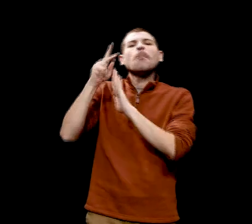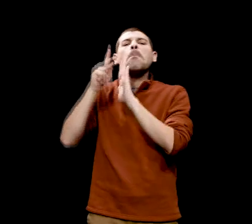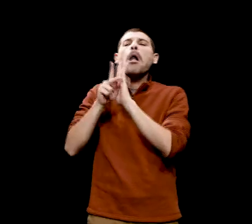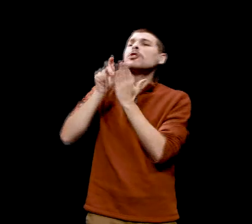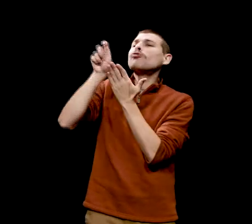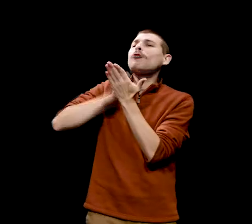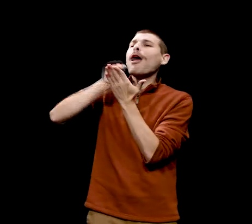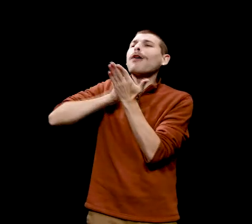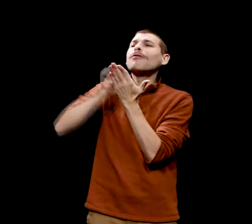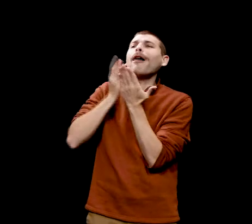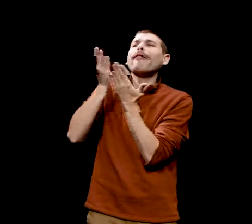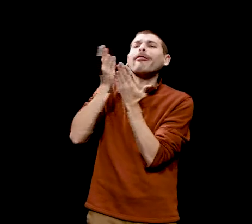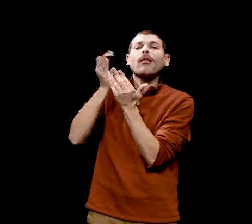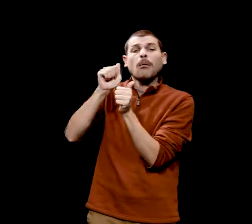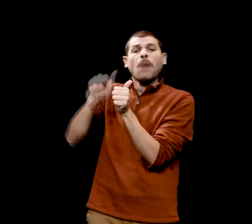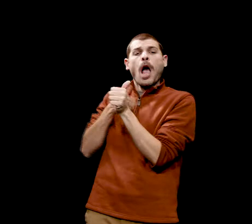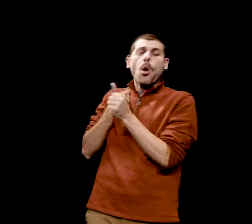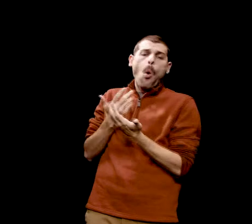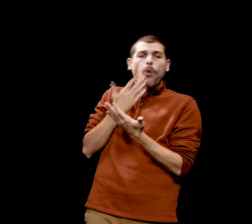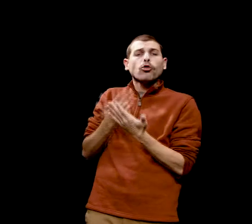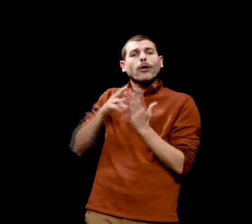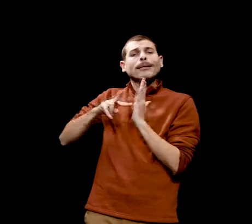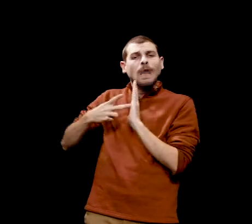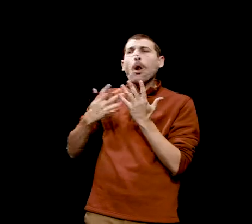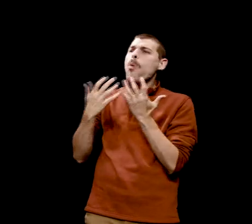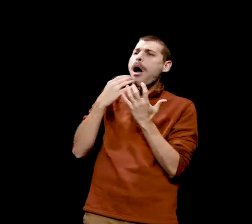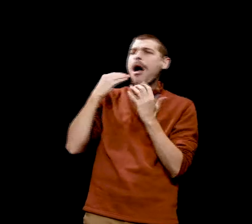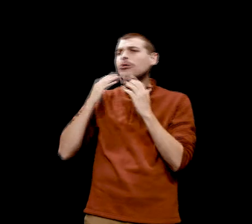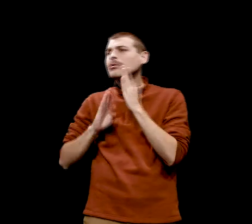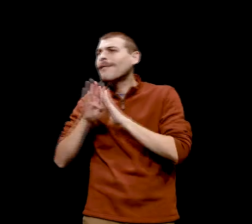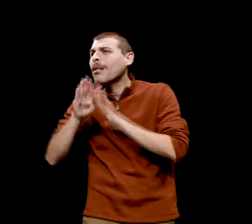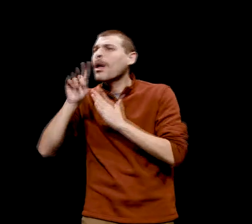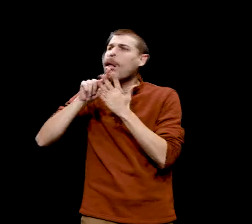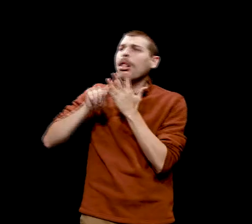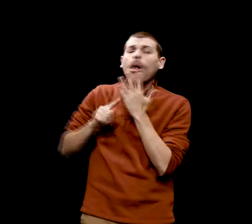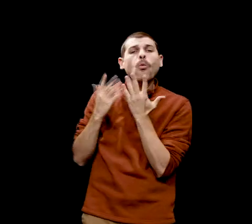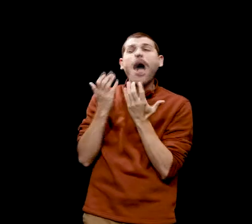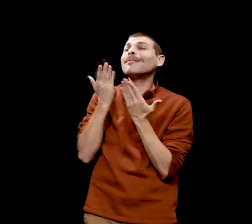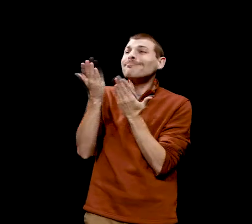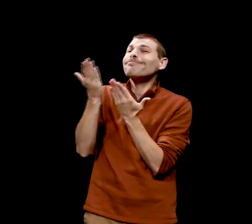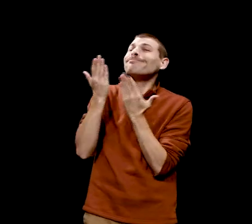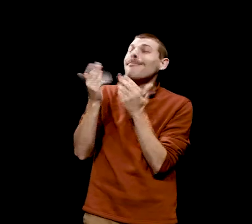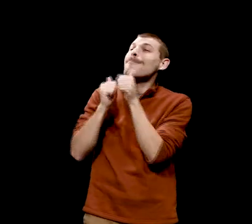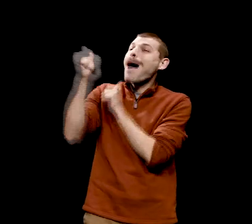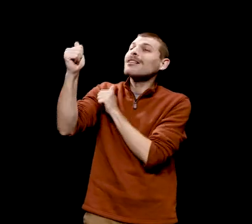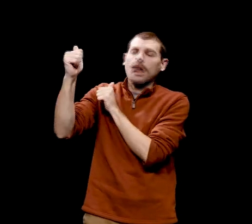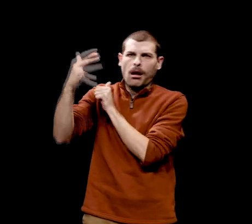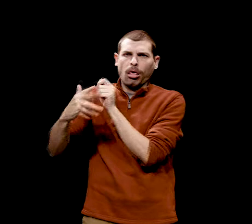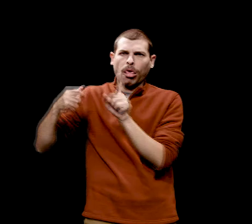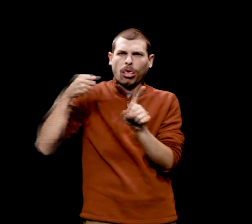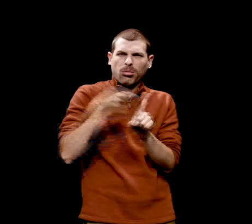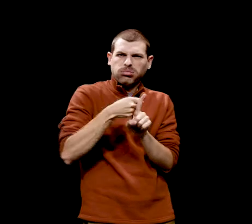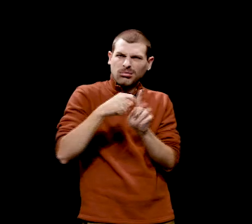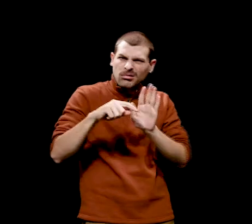land use planning and zoning, economic development, and how that has had, in many cases, a negative impact on Black